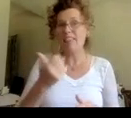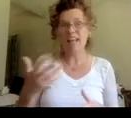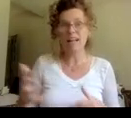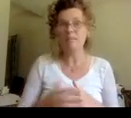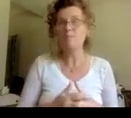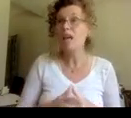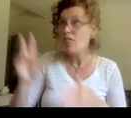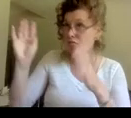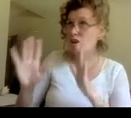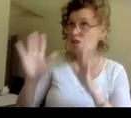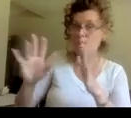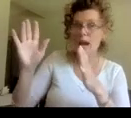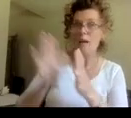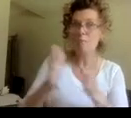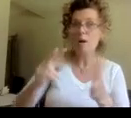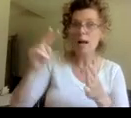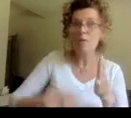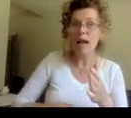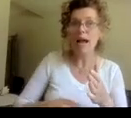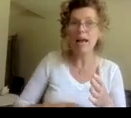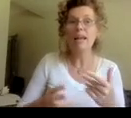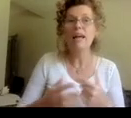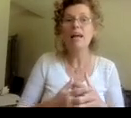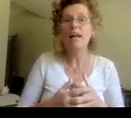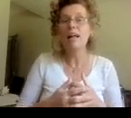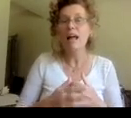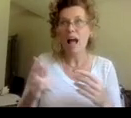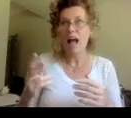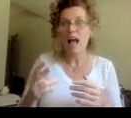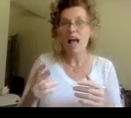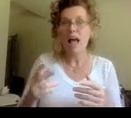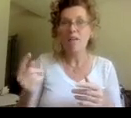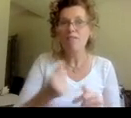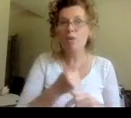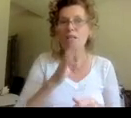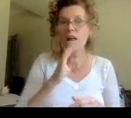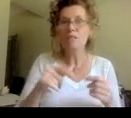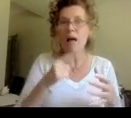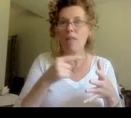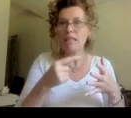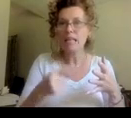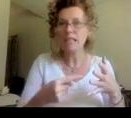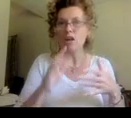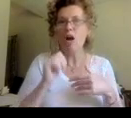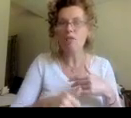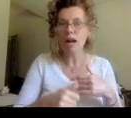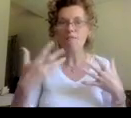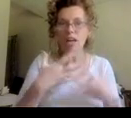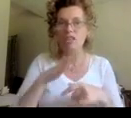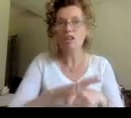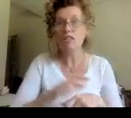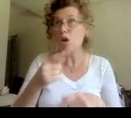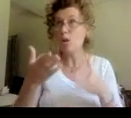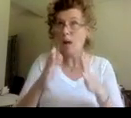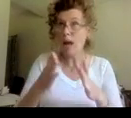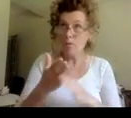great book I read. I'm going to figure out what it is, and I'll recommend it to all you guys. It's a great book I read that said everybody talks about all these things to overcome fear and stressing. It's like, he's like, the only